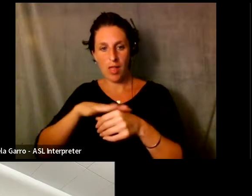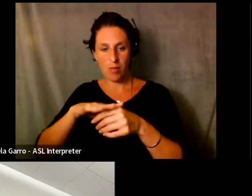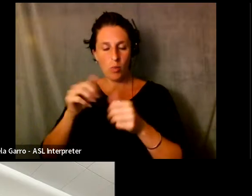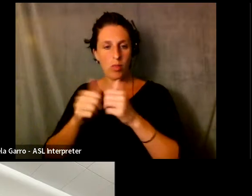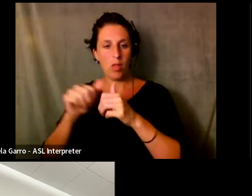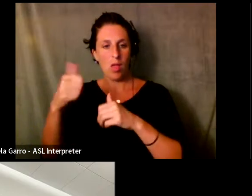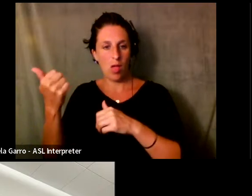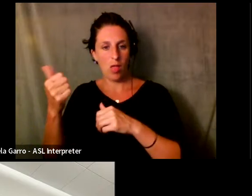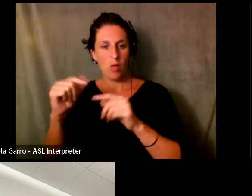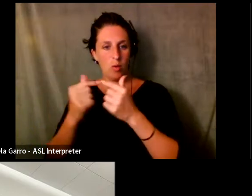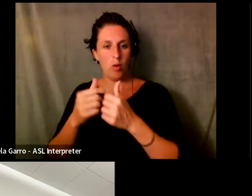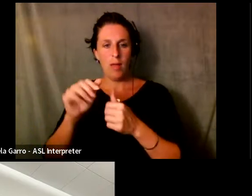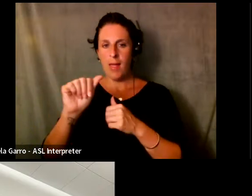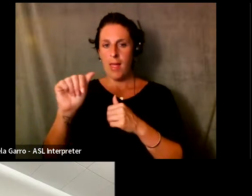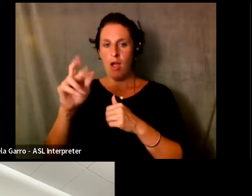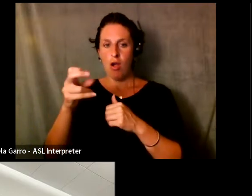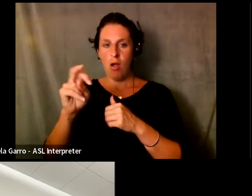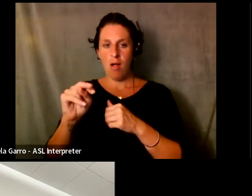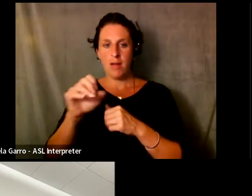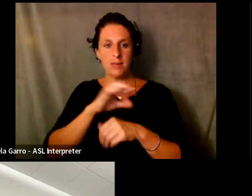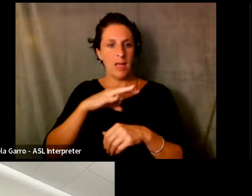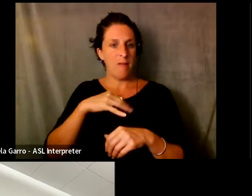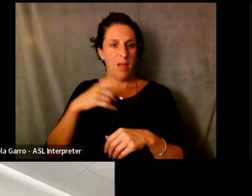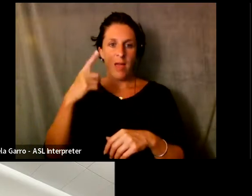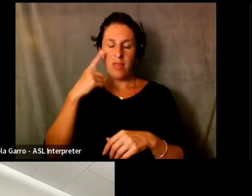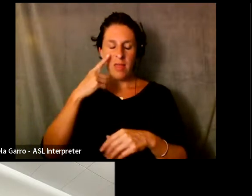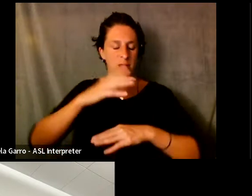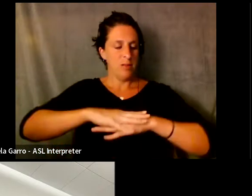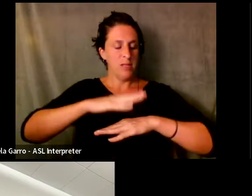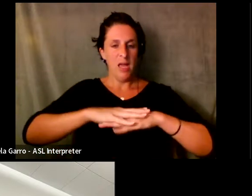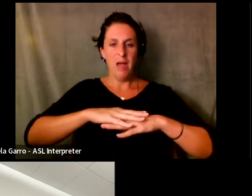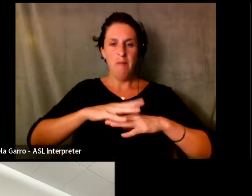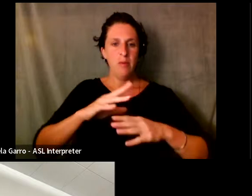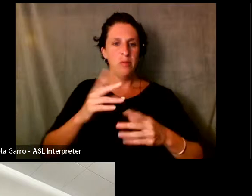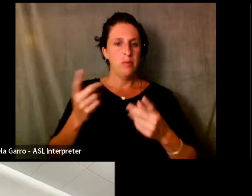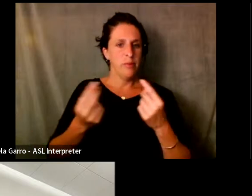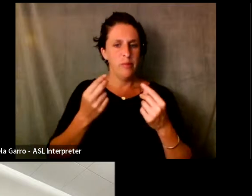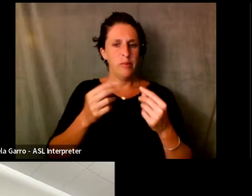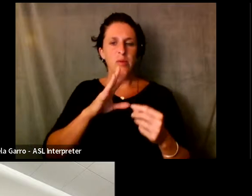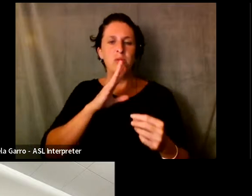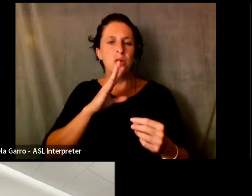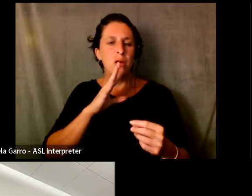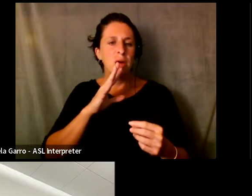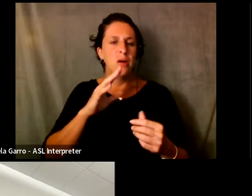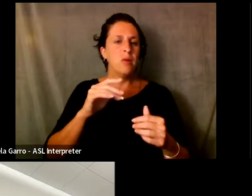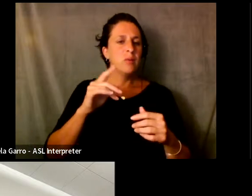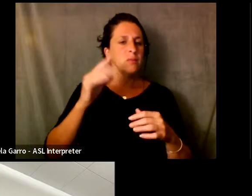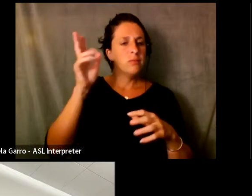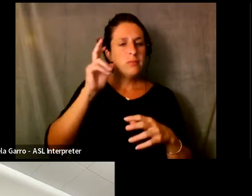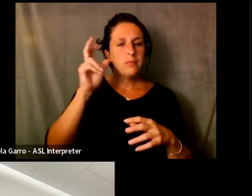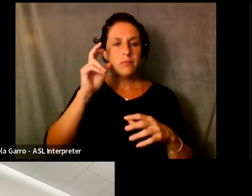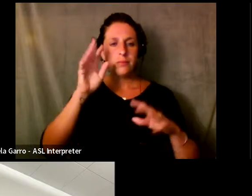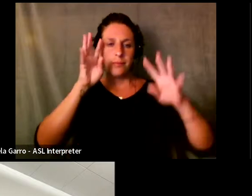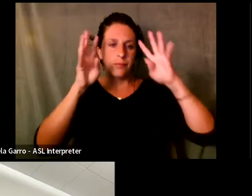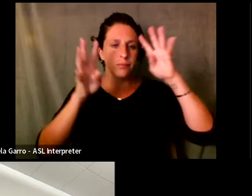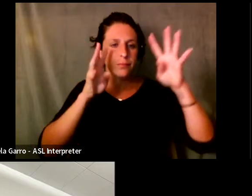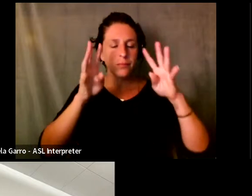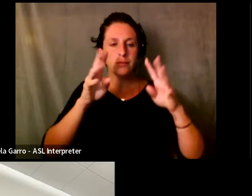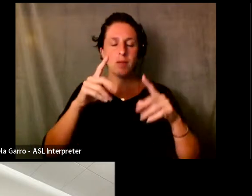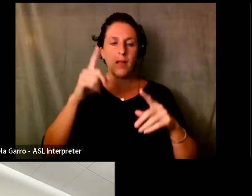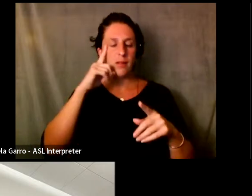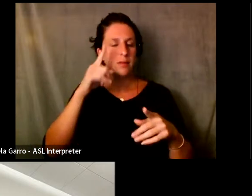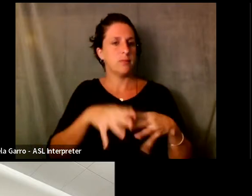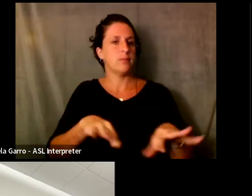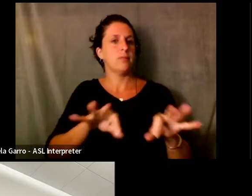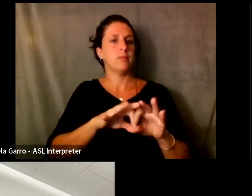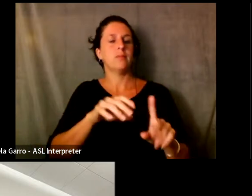was Aragon staff. And it was, again, the table exercises, talking to one another, listening, coming up with ideas. I think that's instrumental. And I think